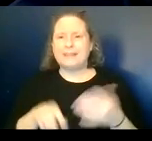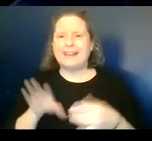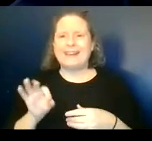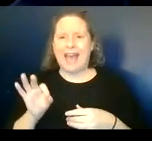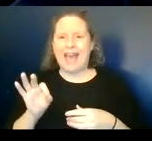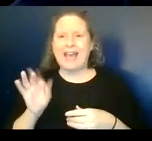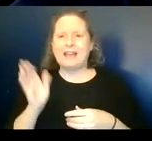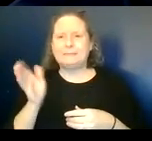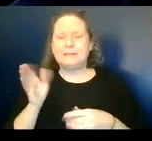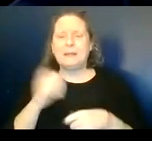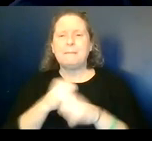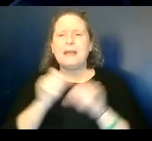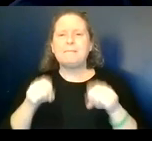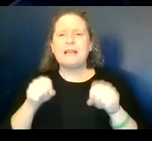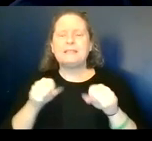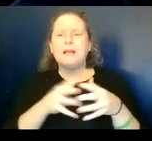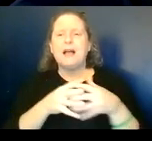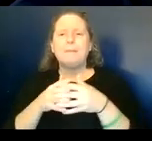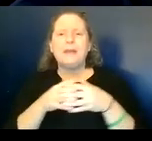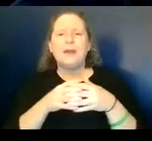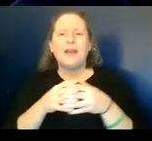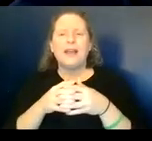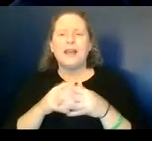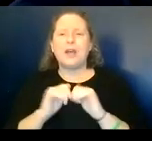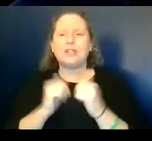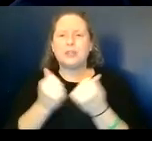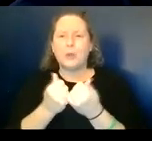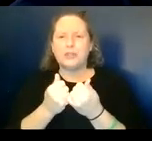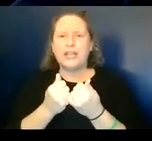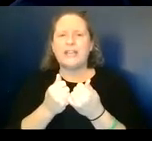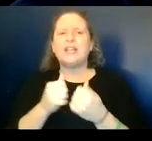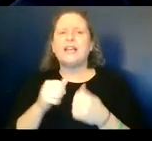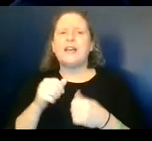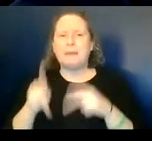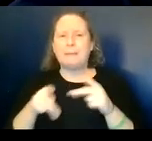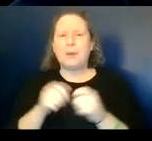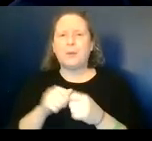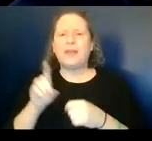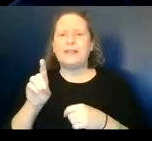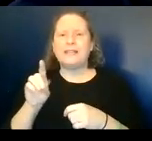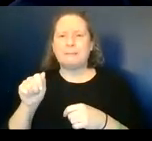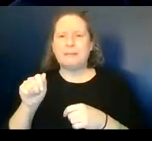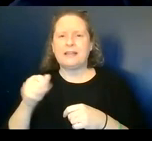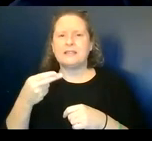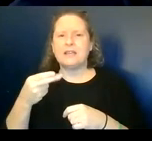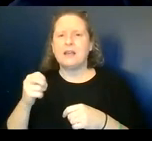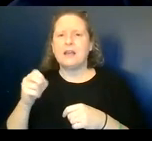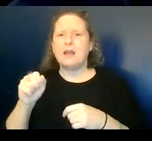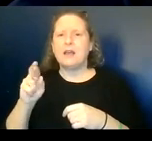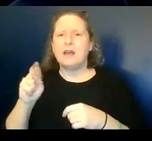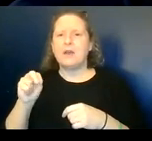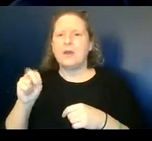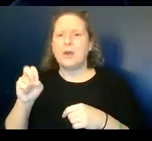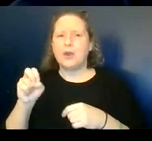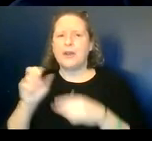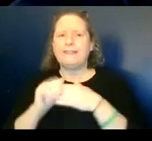the American Association of People with Disabilities Hearn Leadership Award Project. 2020. So I won an award